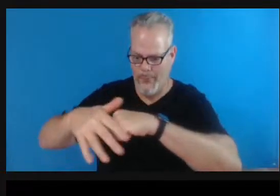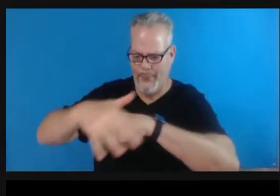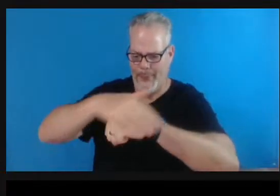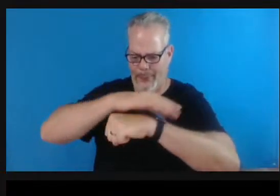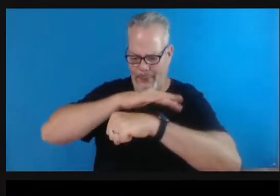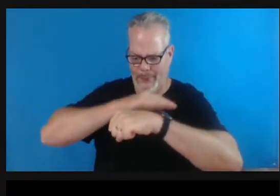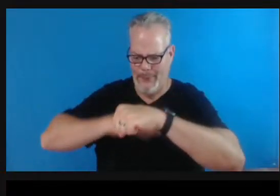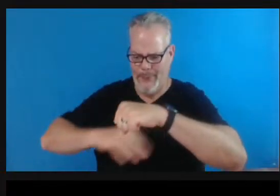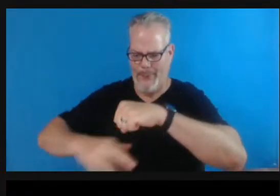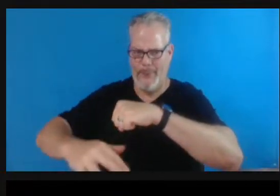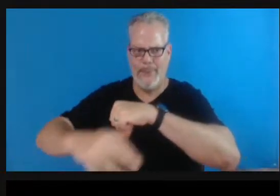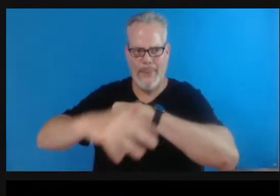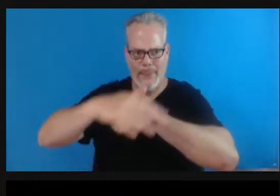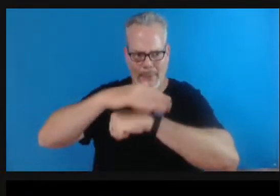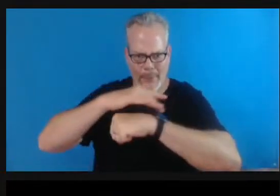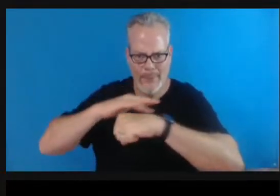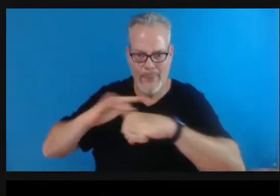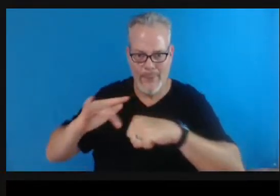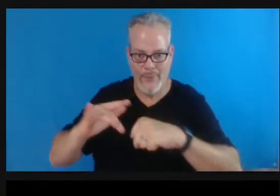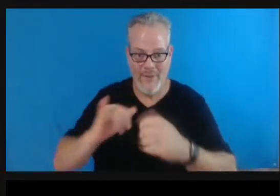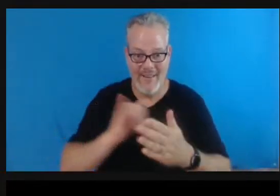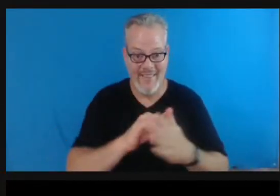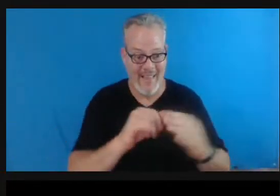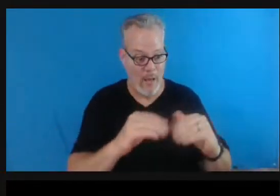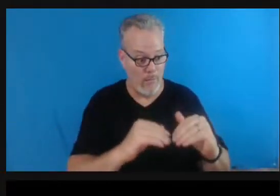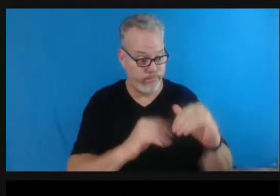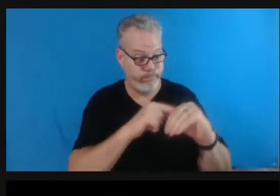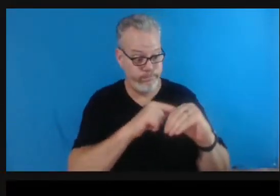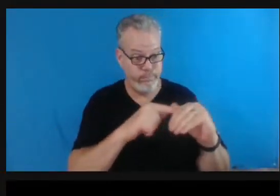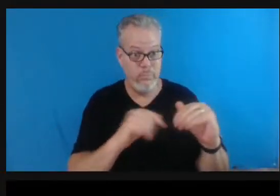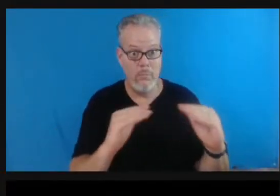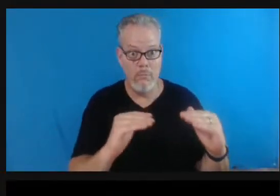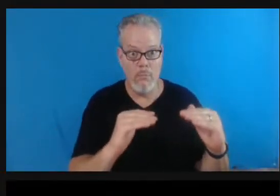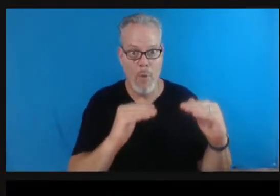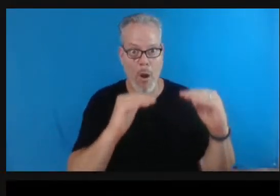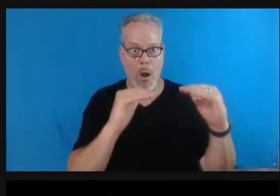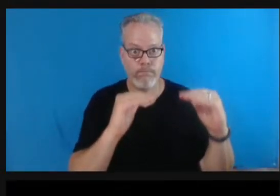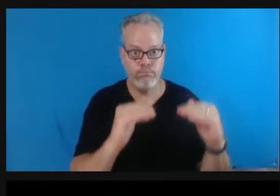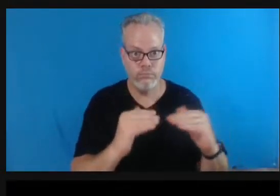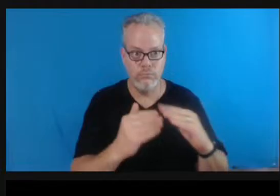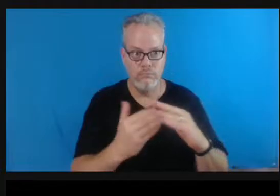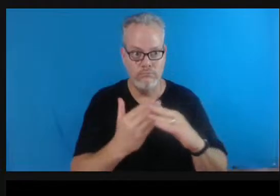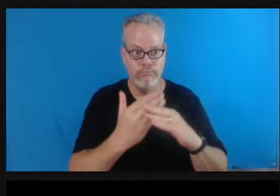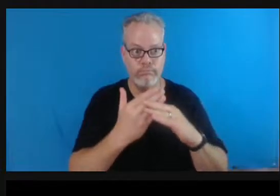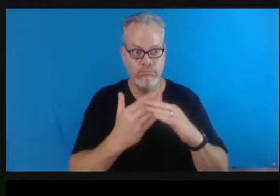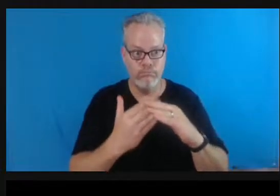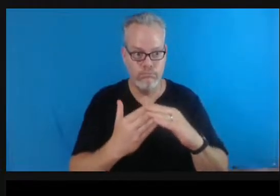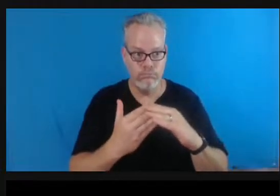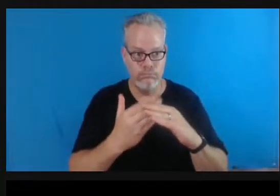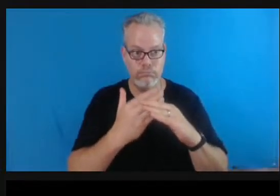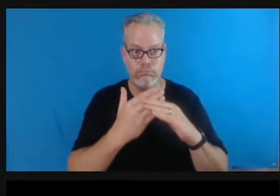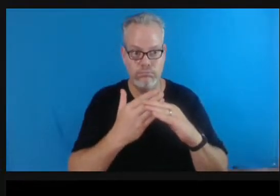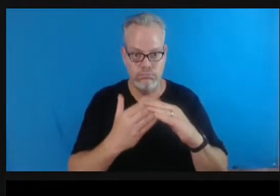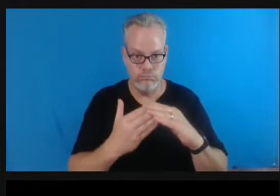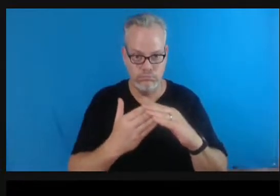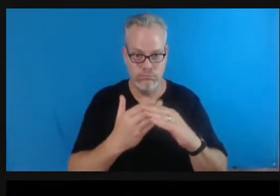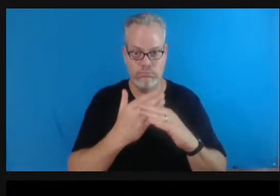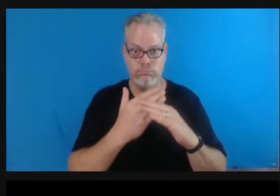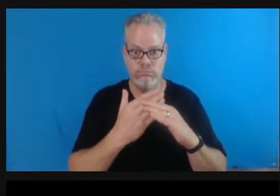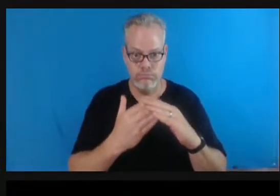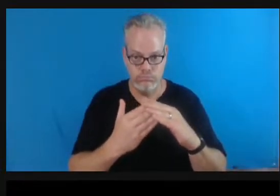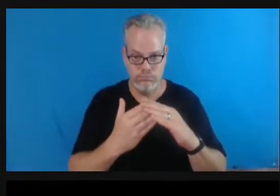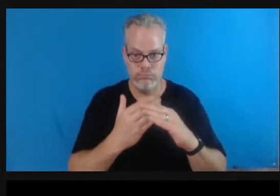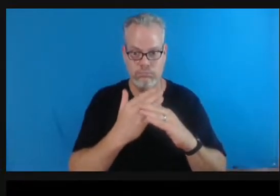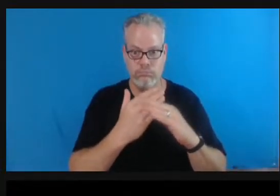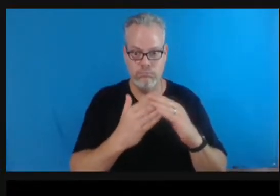And if you look closely, this cone itself is actually bobbing up, this cone rising too. It looks like on this